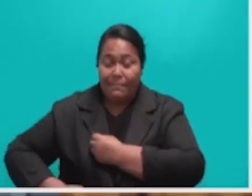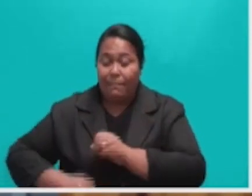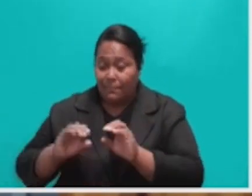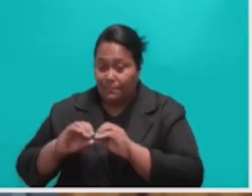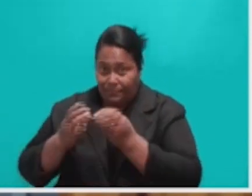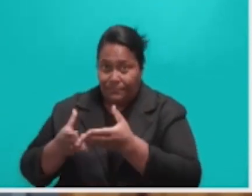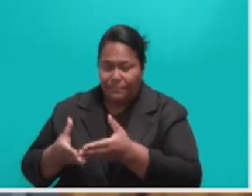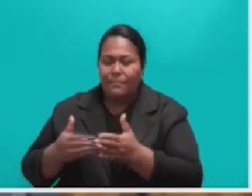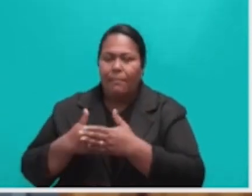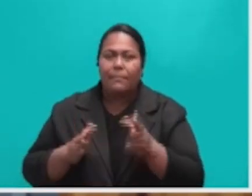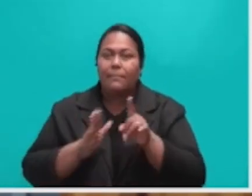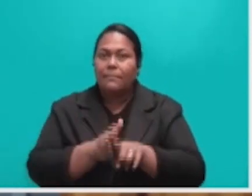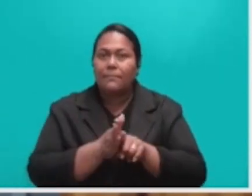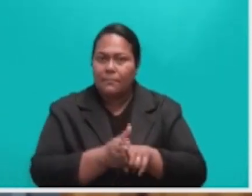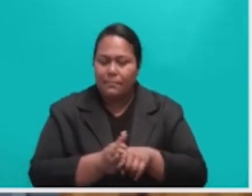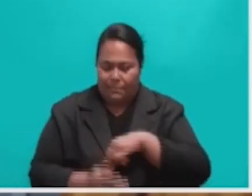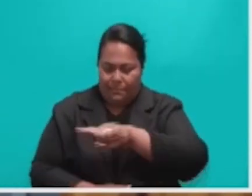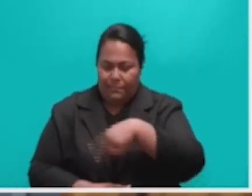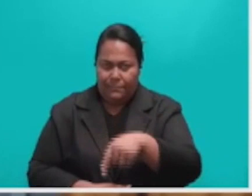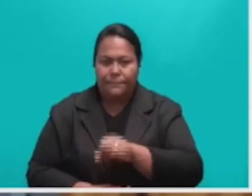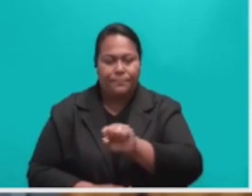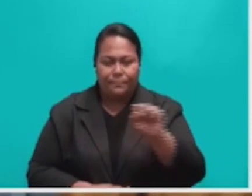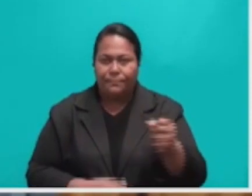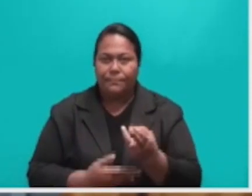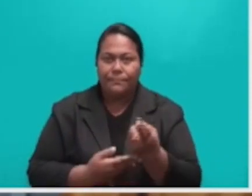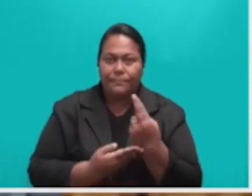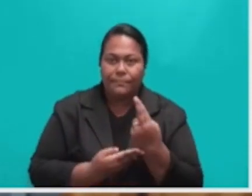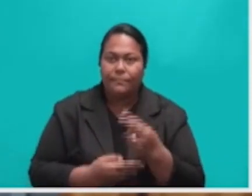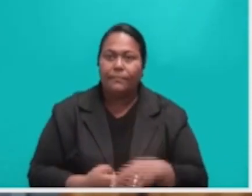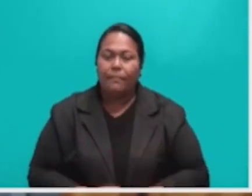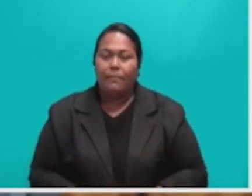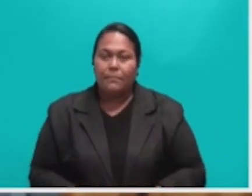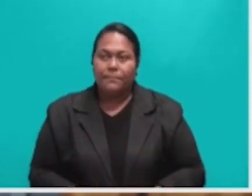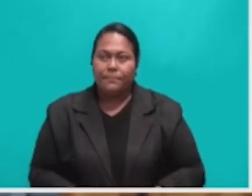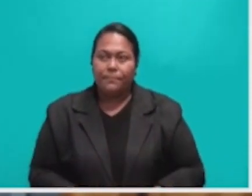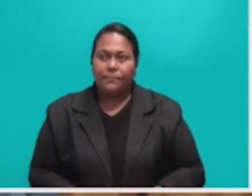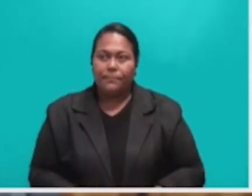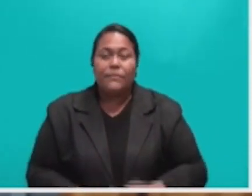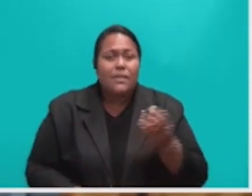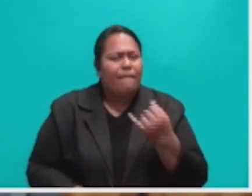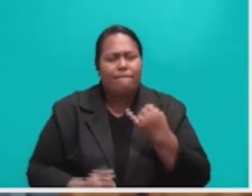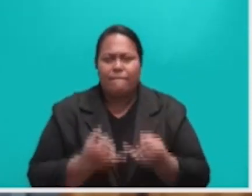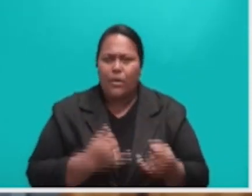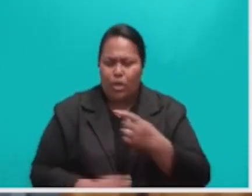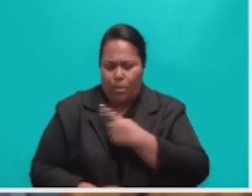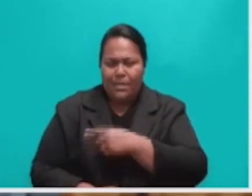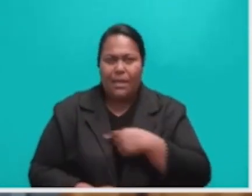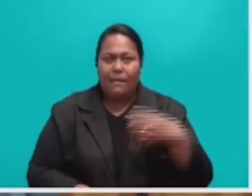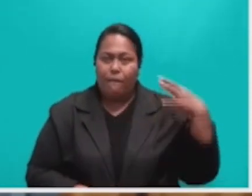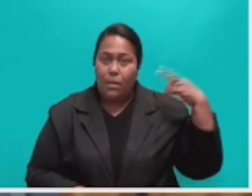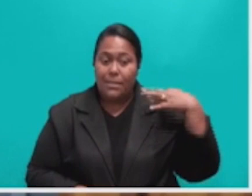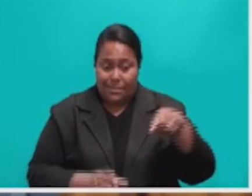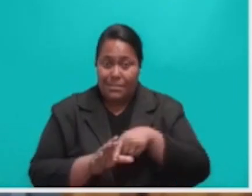shelter in Lotoka and in Suva for their rehabilitation. There are some very committed volunteers within Salvation Army